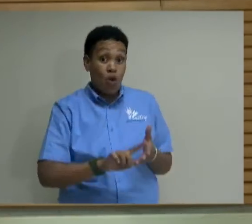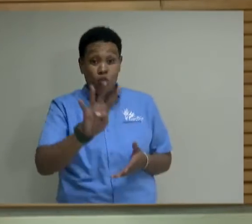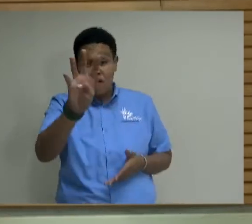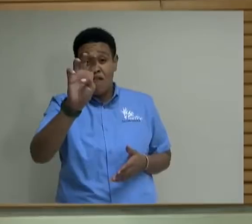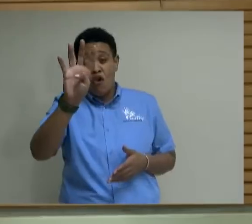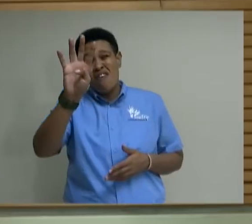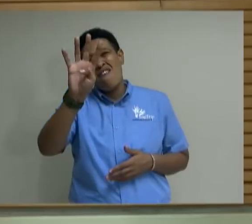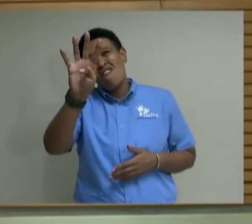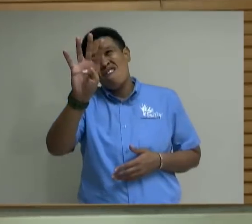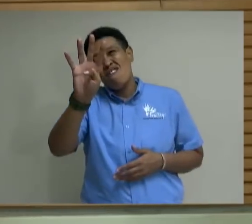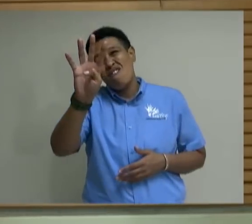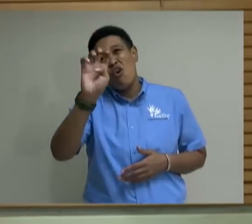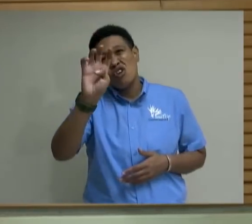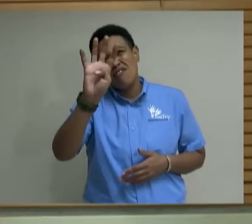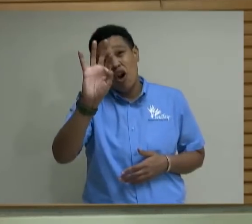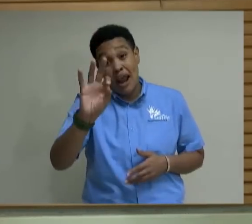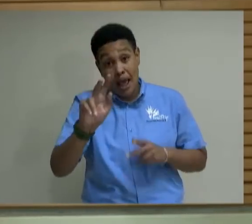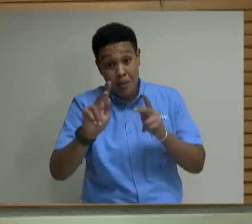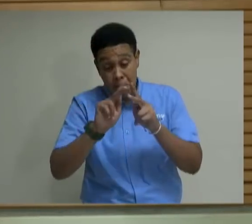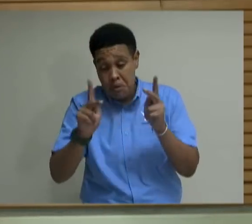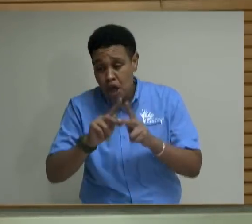been visited to date, with